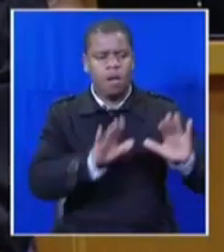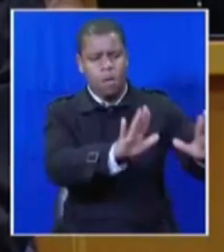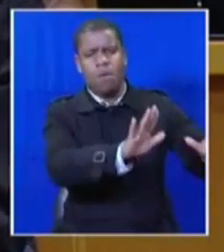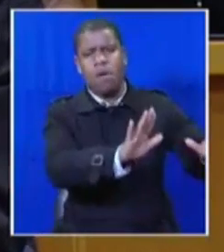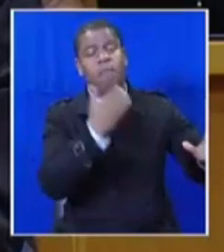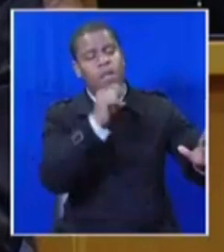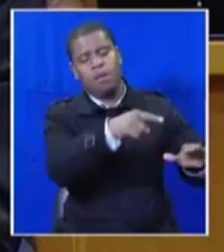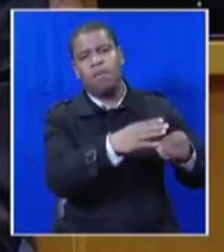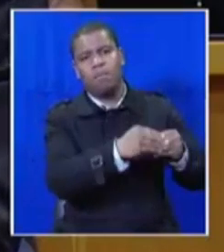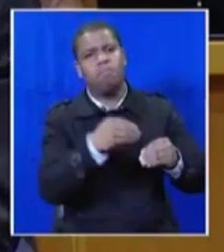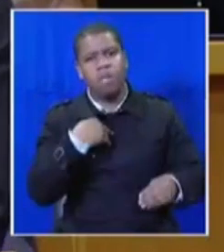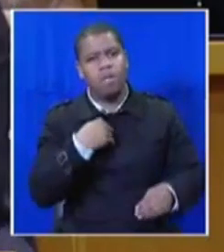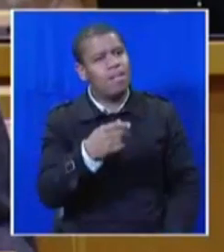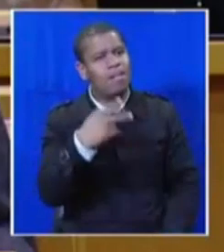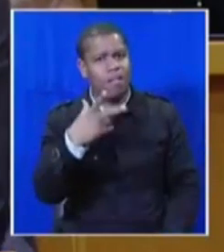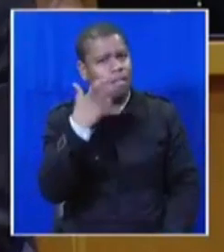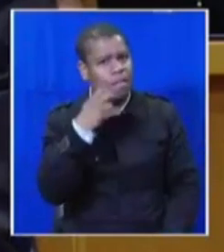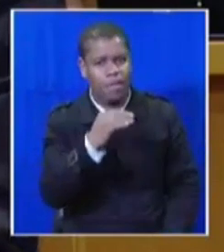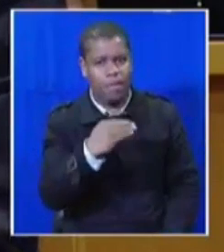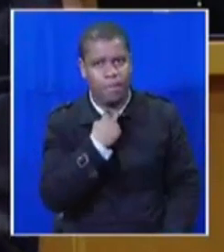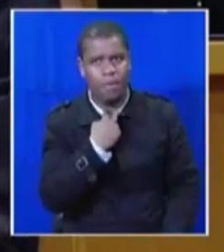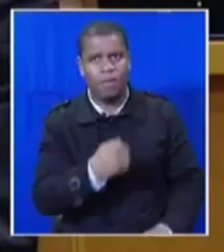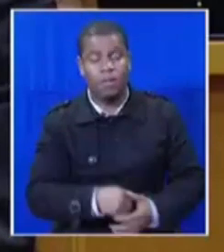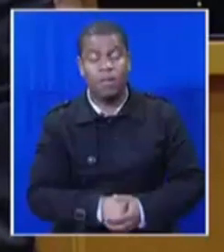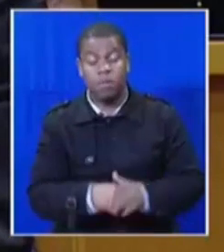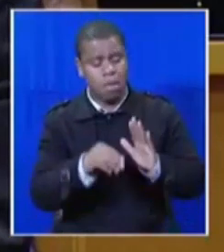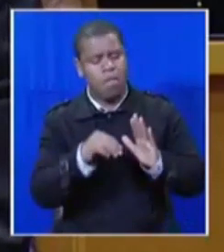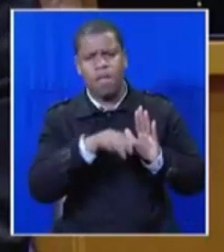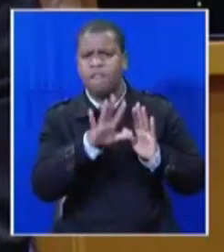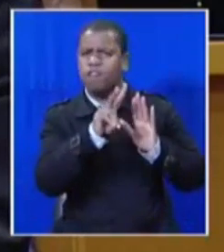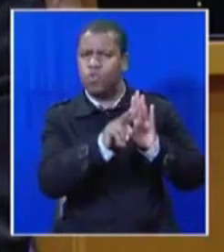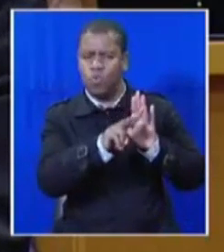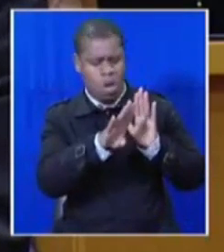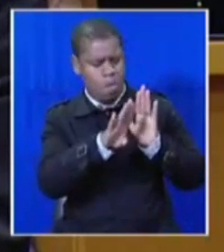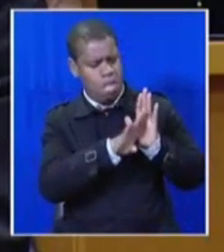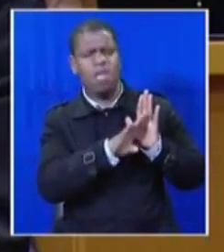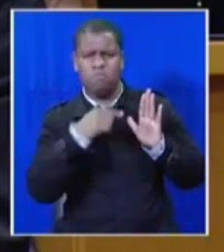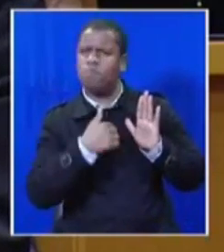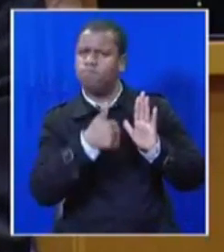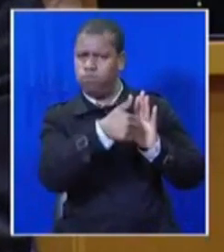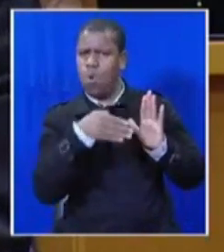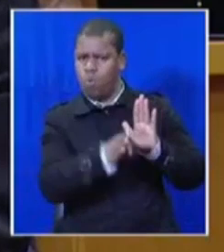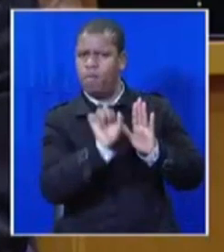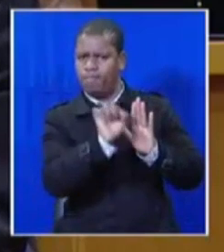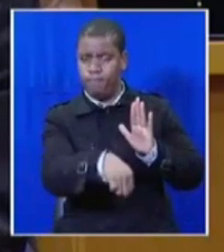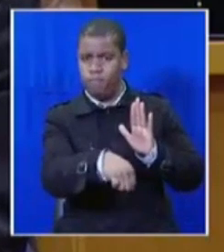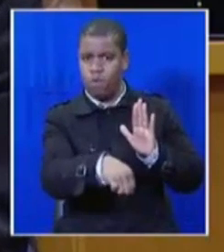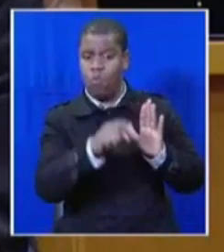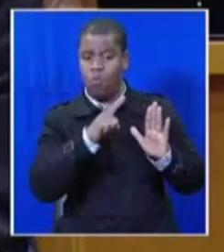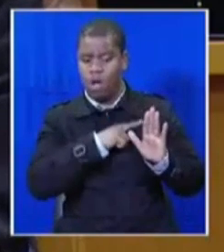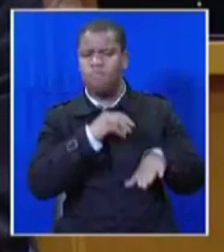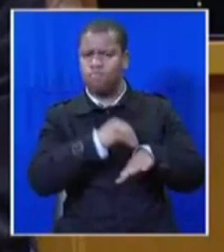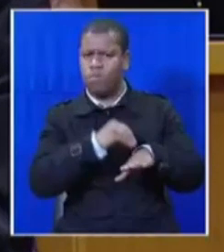members. I can't hear you. And I think that 52B would have been a far more appropriate way to do it. The situation which